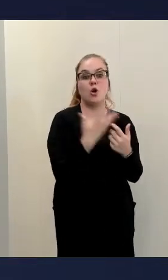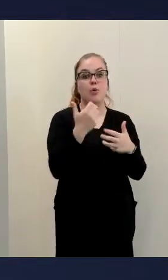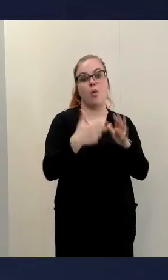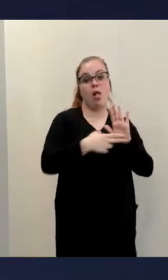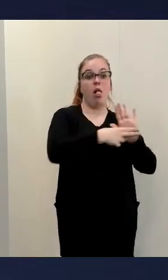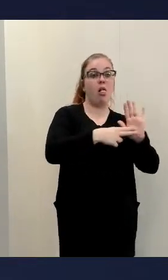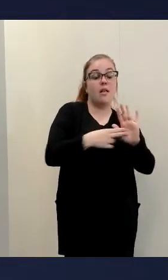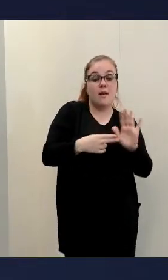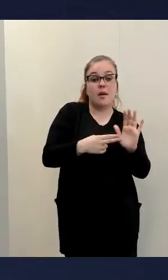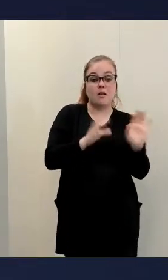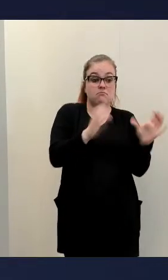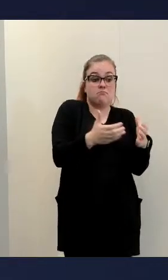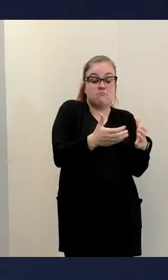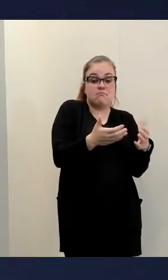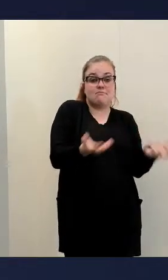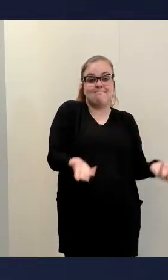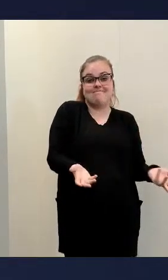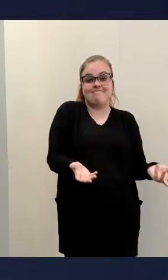wanna,